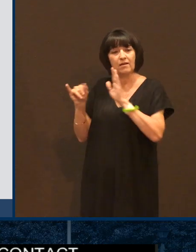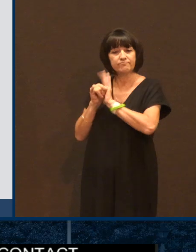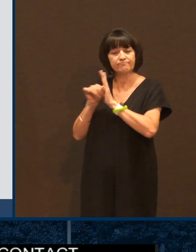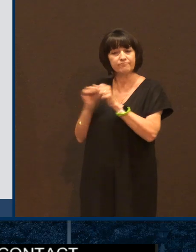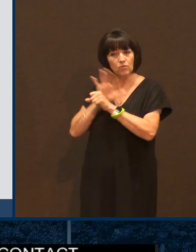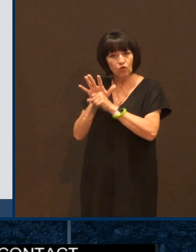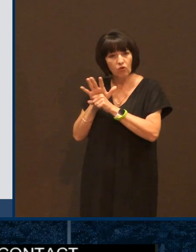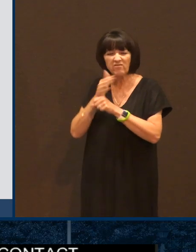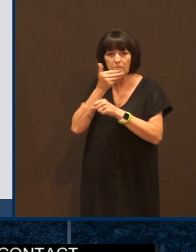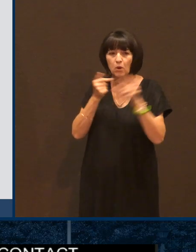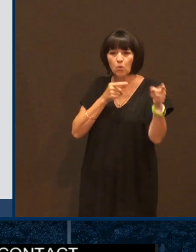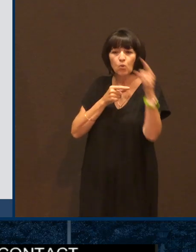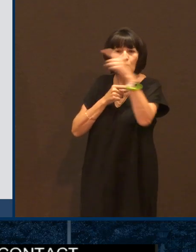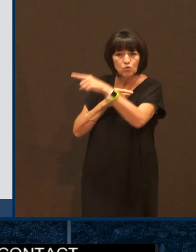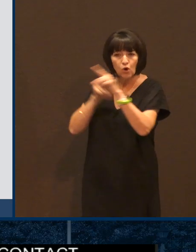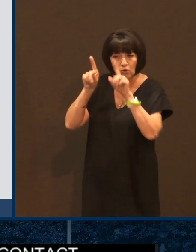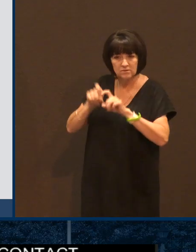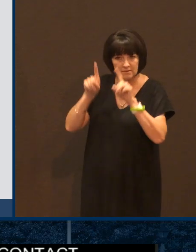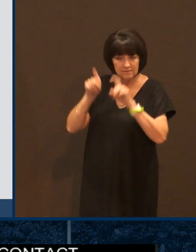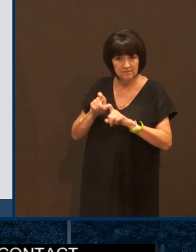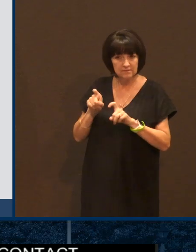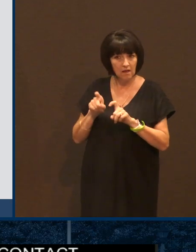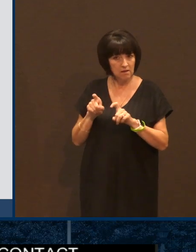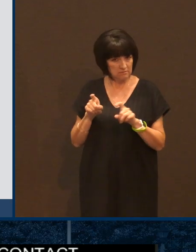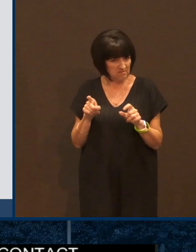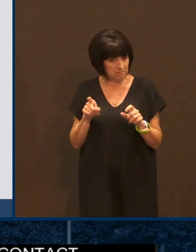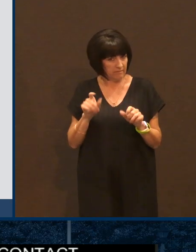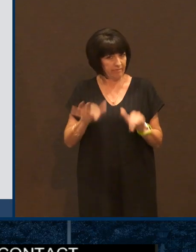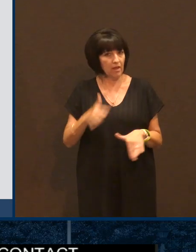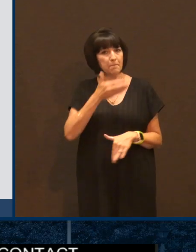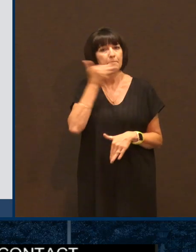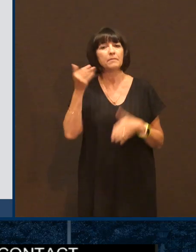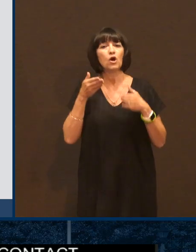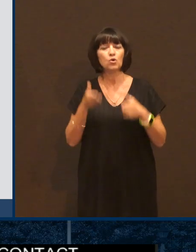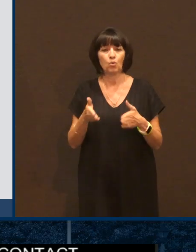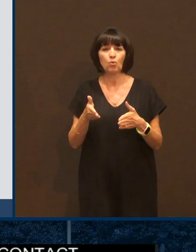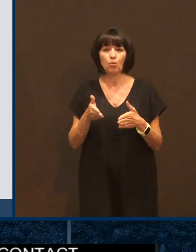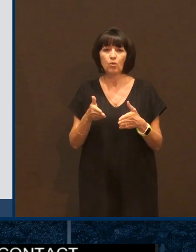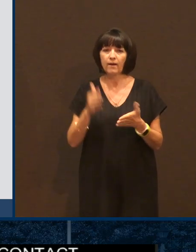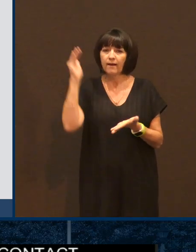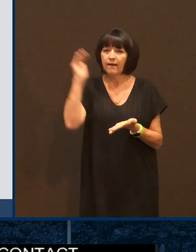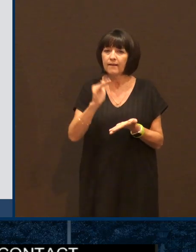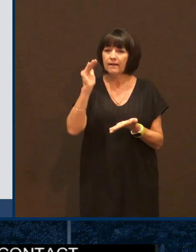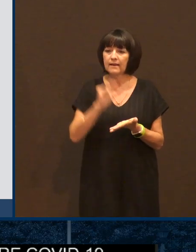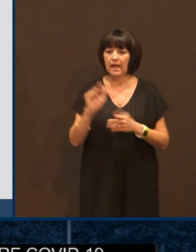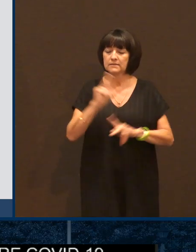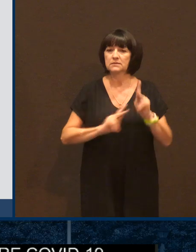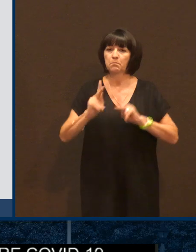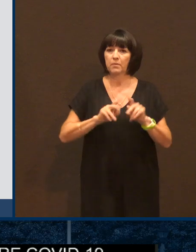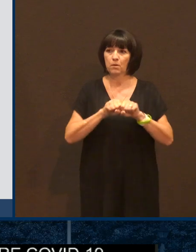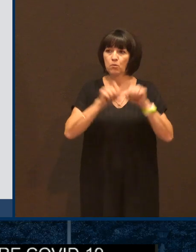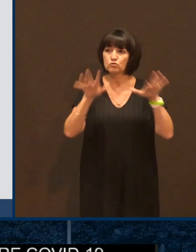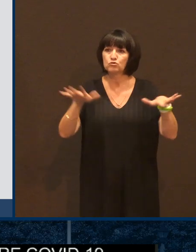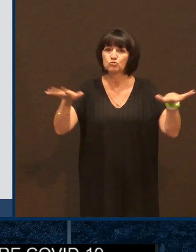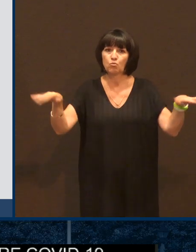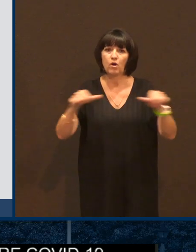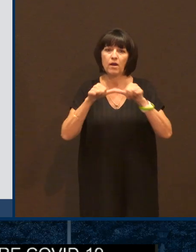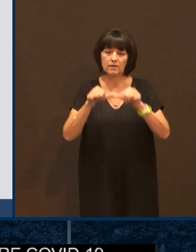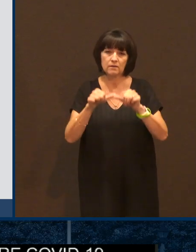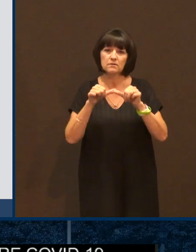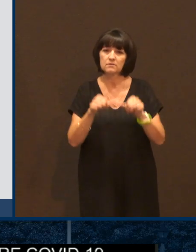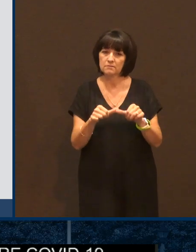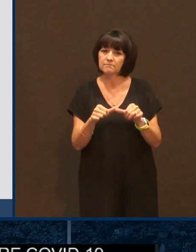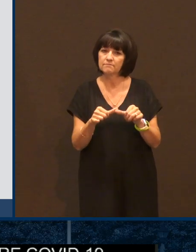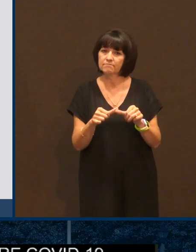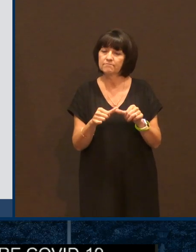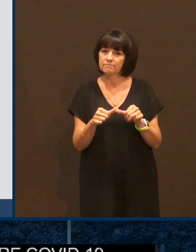that, we'll be able to prevent the spread and enable our children to go back to school in a way